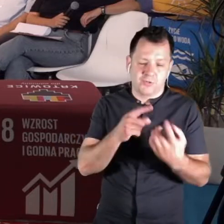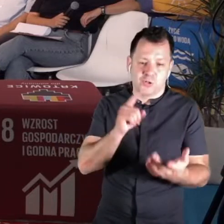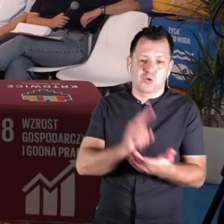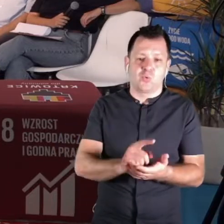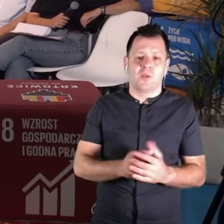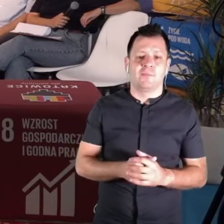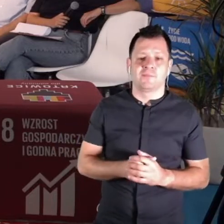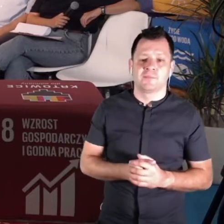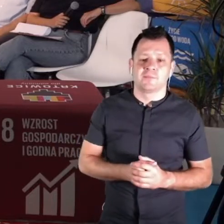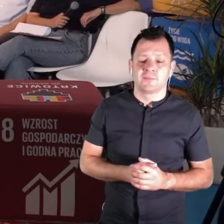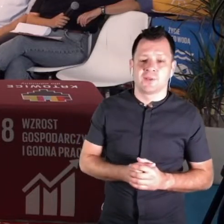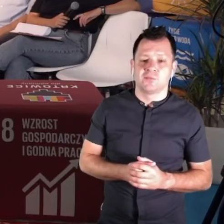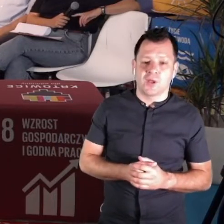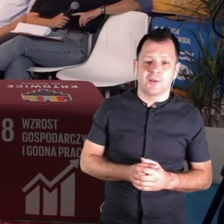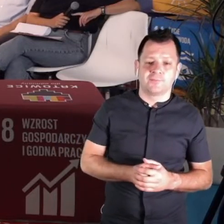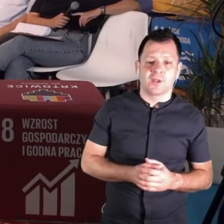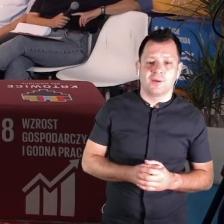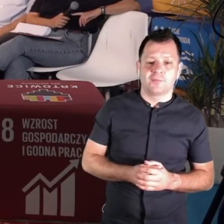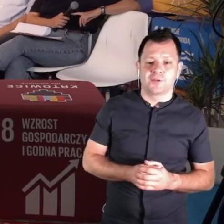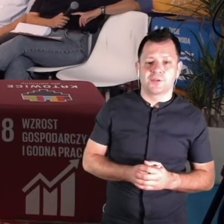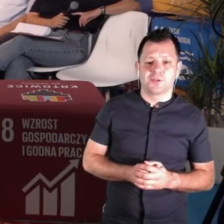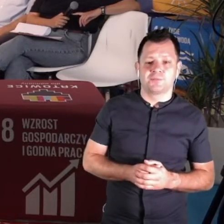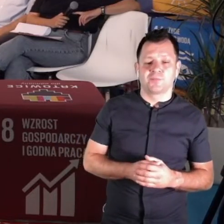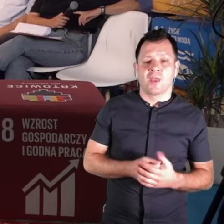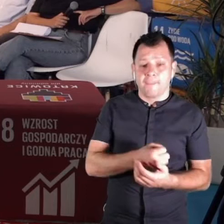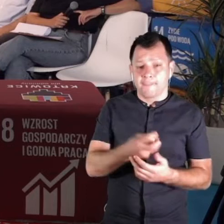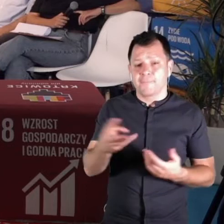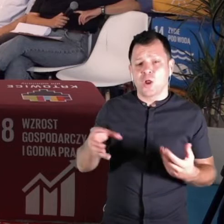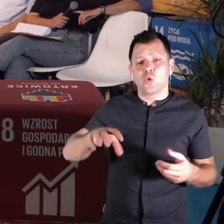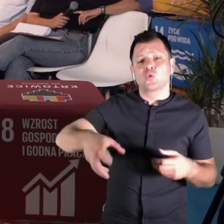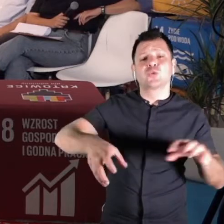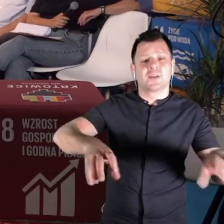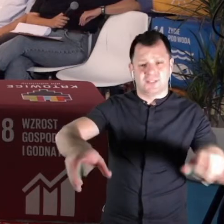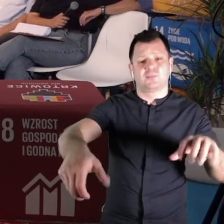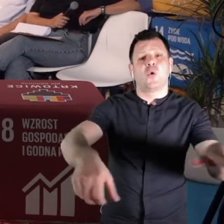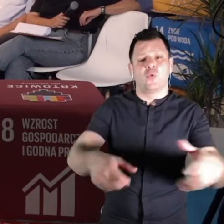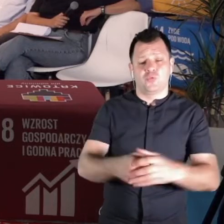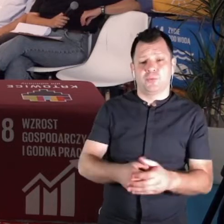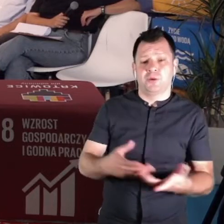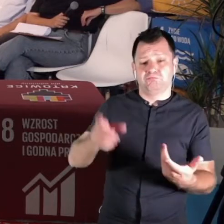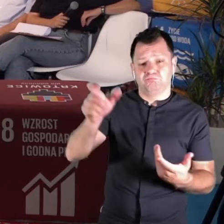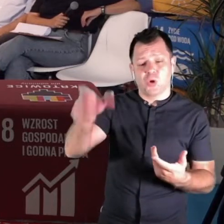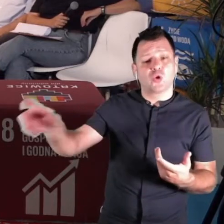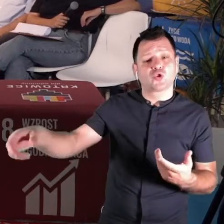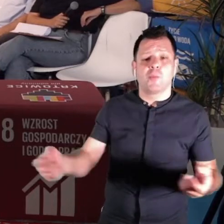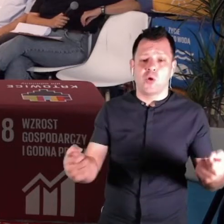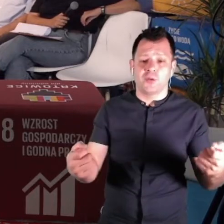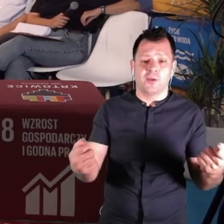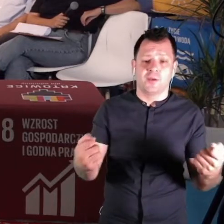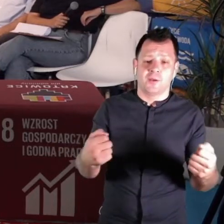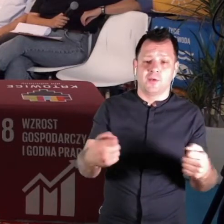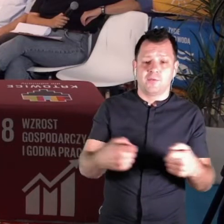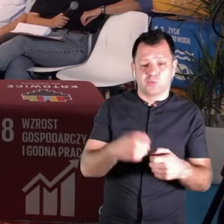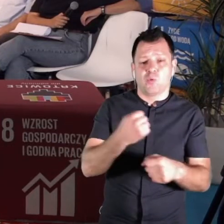sometimes, we do something almost the same, like with this wow moment, and we don't even know that some part of the city,